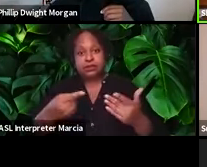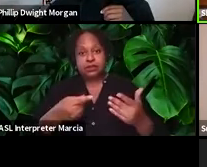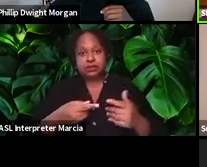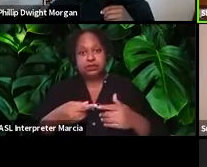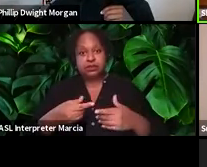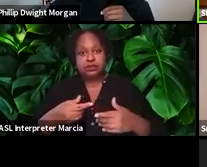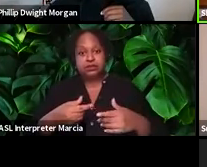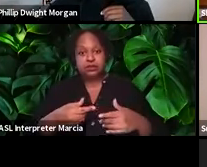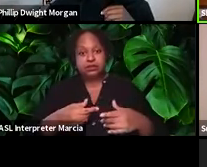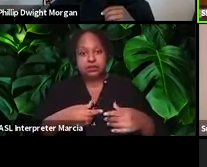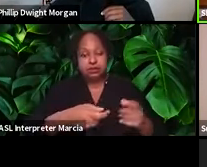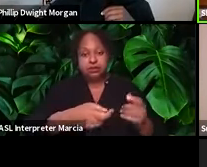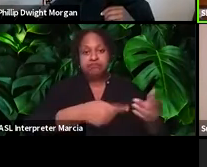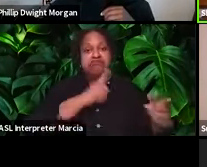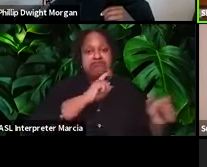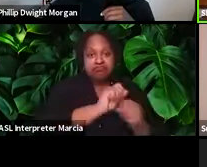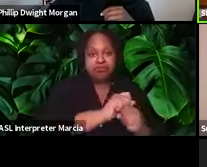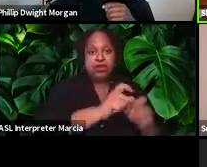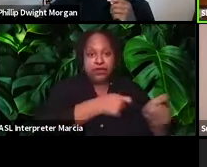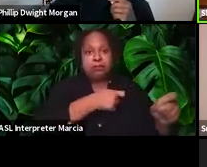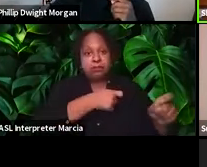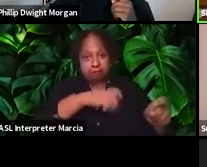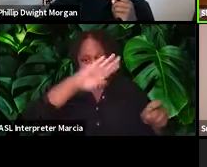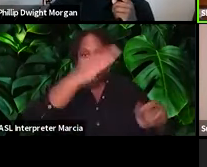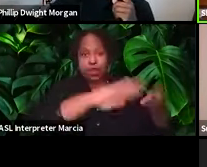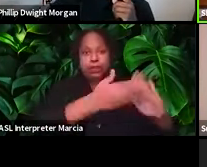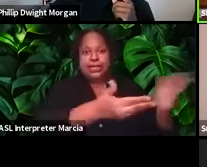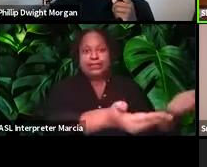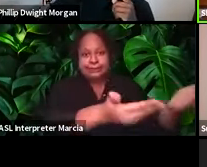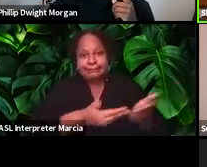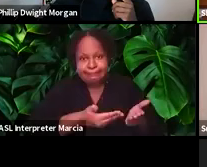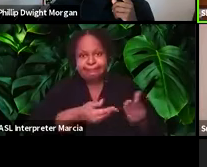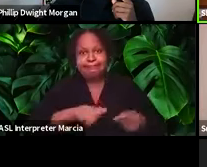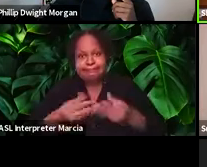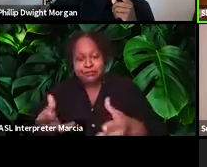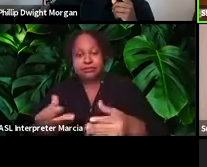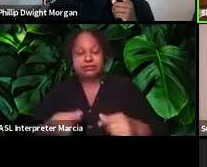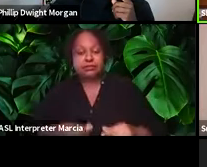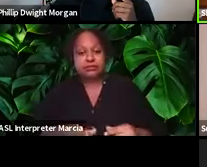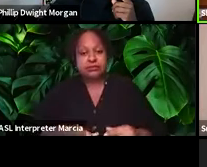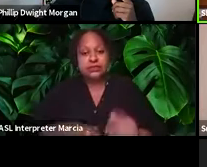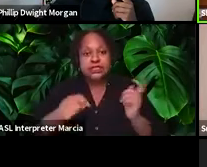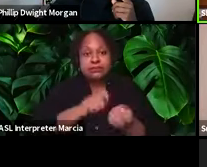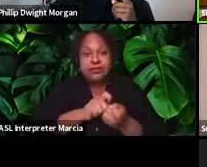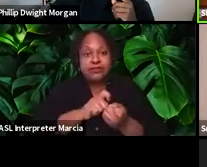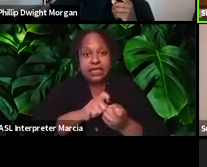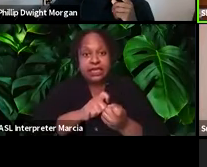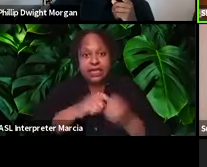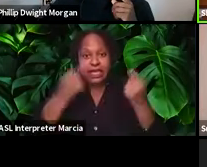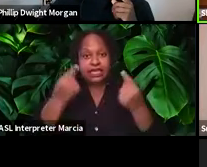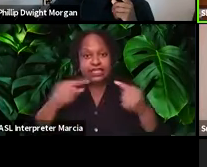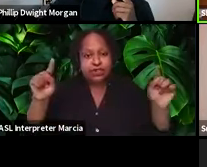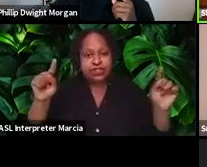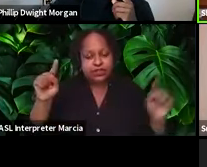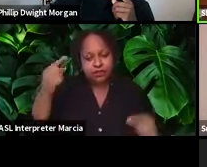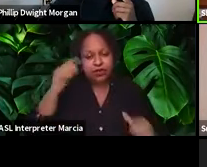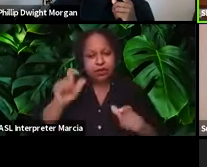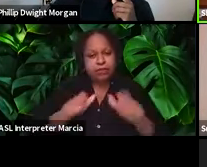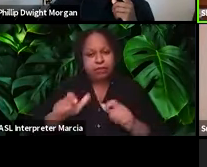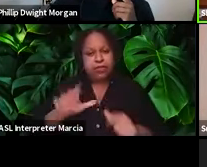particular the UNDK people of Afghanistan, the declaration. And we didn't want it to be only